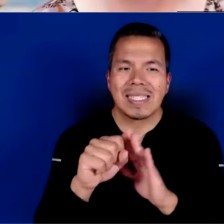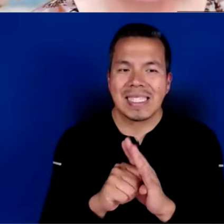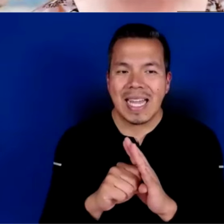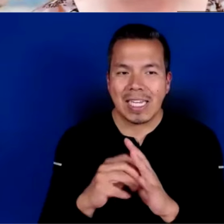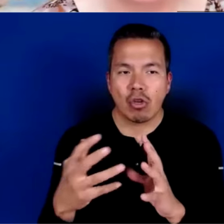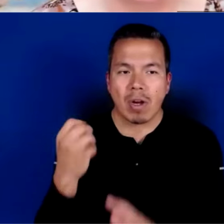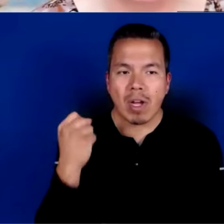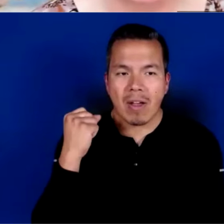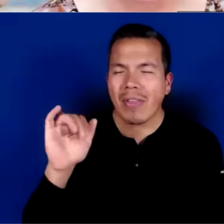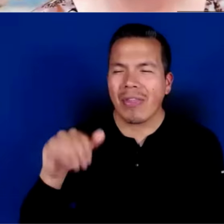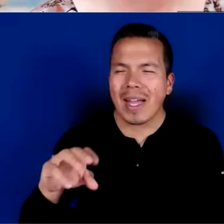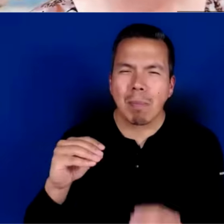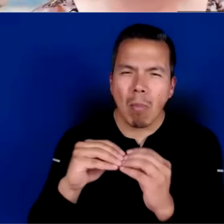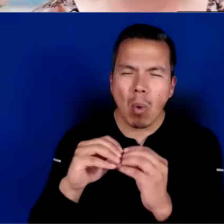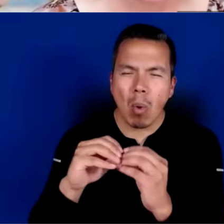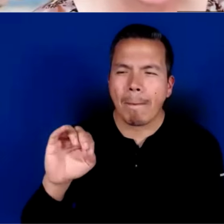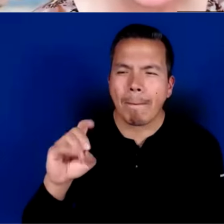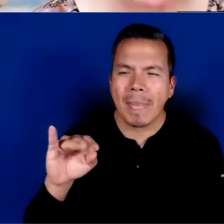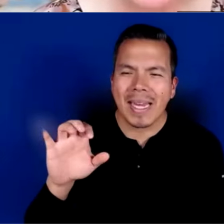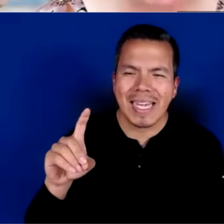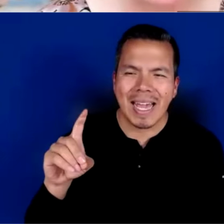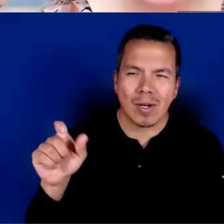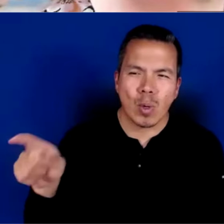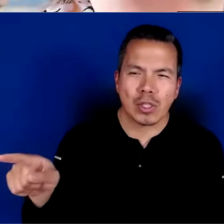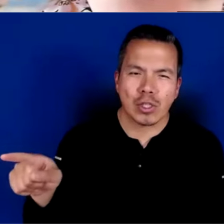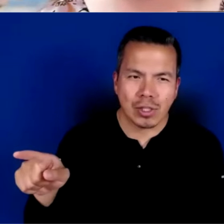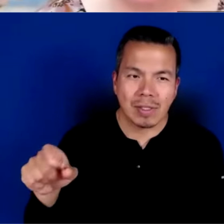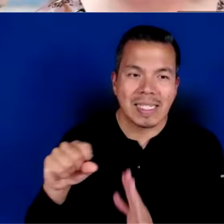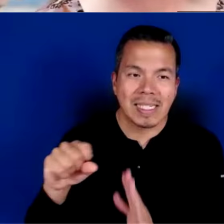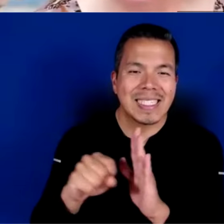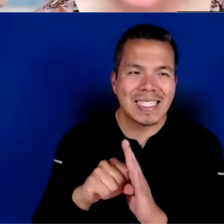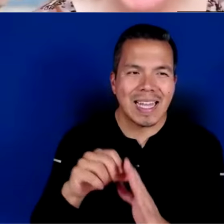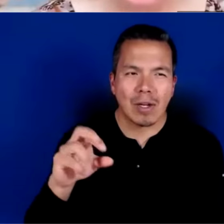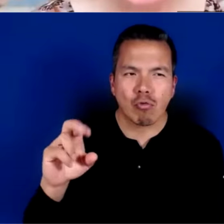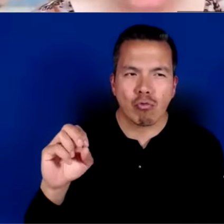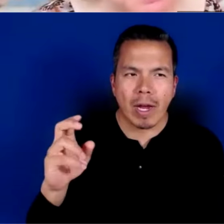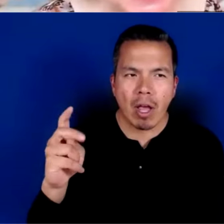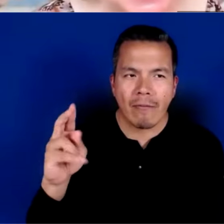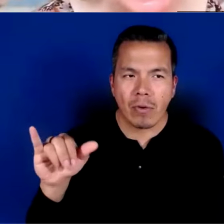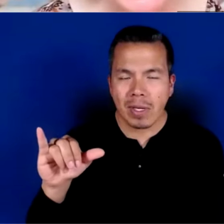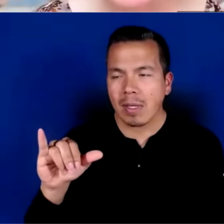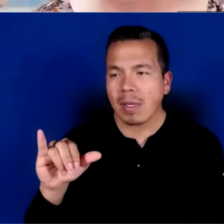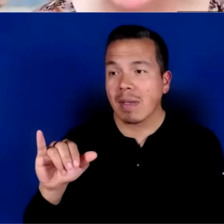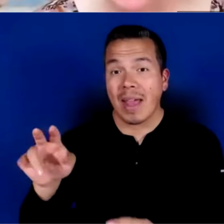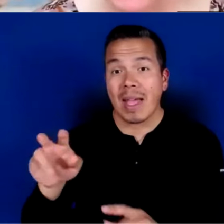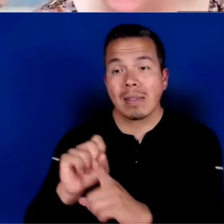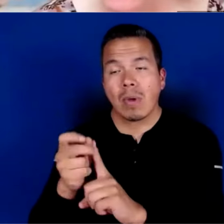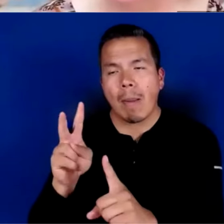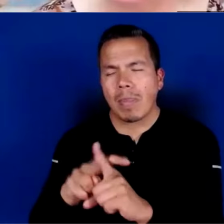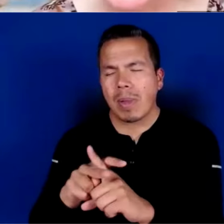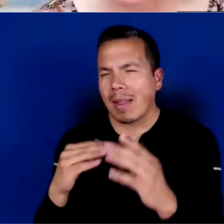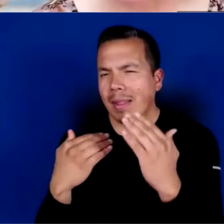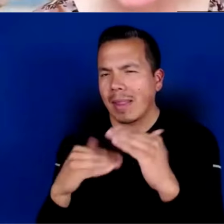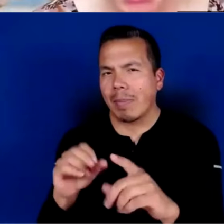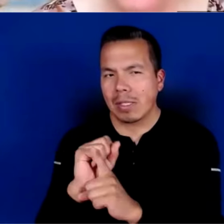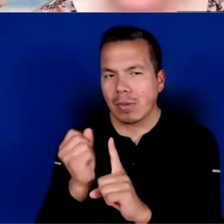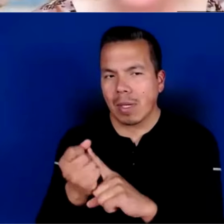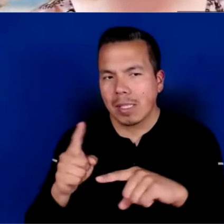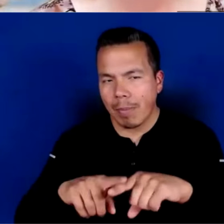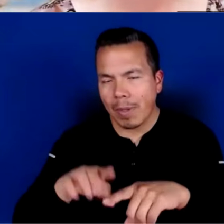really a Medicaid question. Medicaid estate recovery only applies in limited circumstances, depending on your